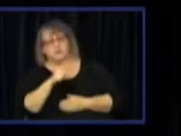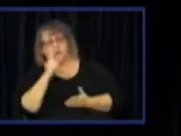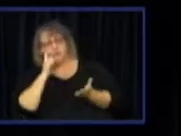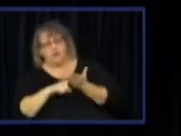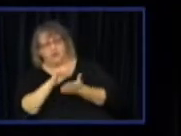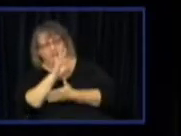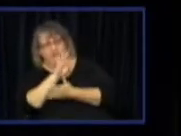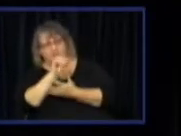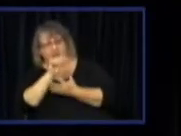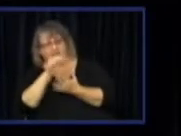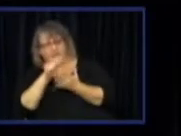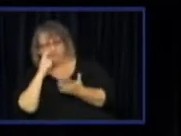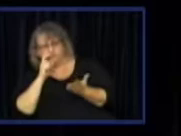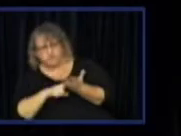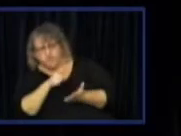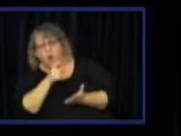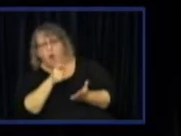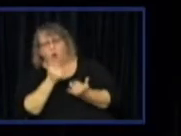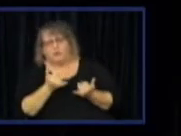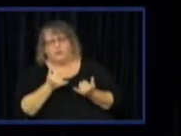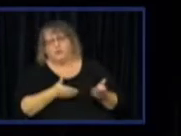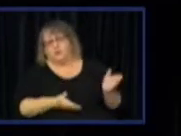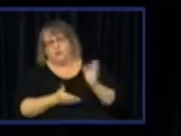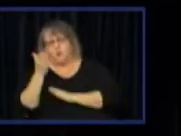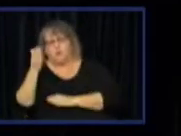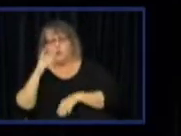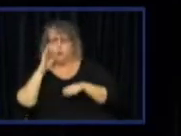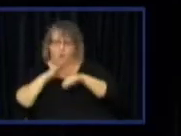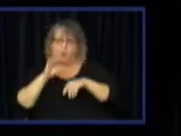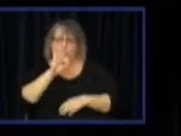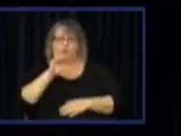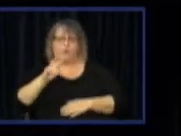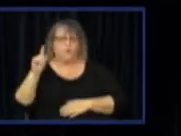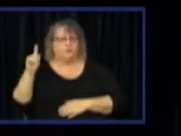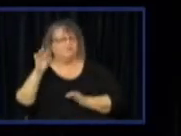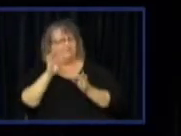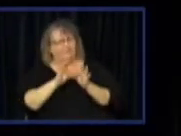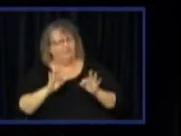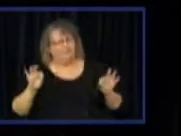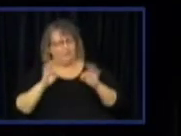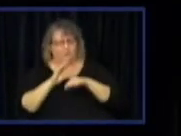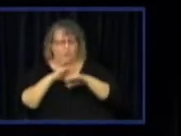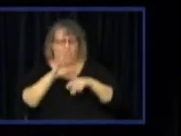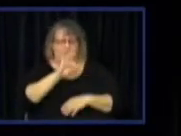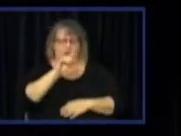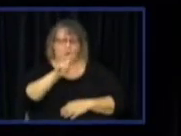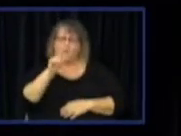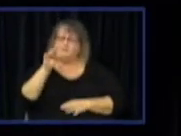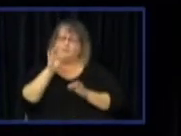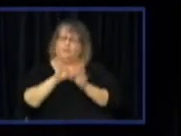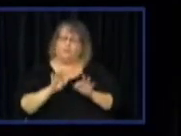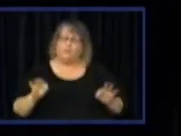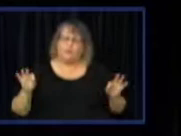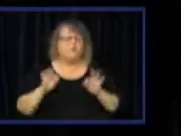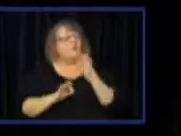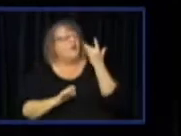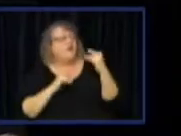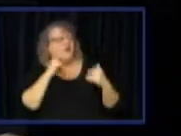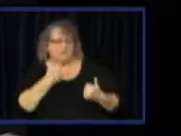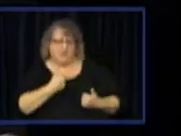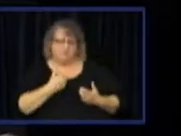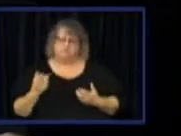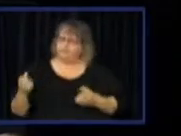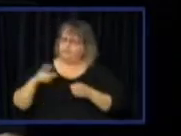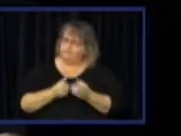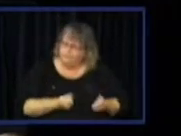of stroke in another person, we want you to call 911. It's very important that people call 911. Well, why don't I just